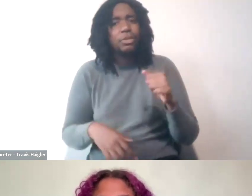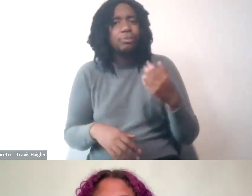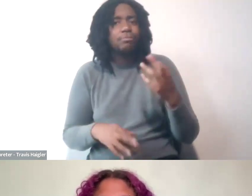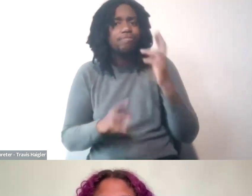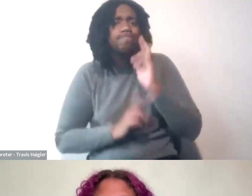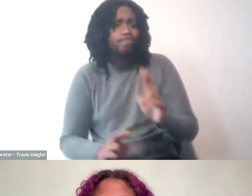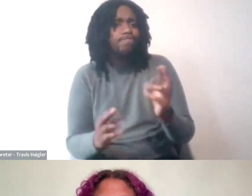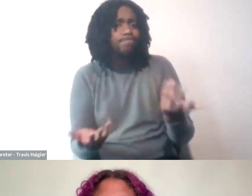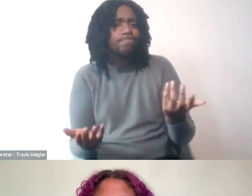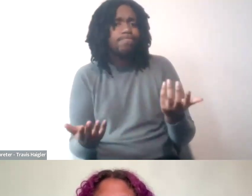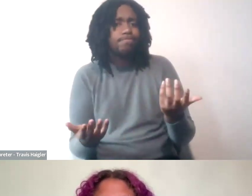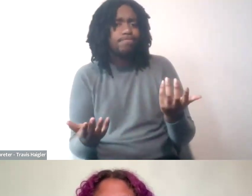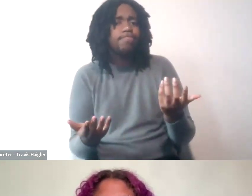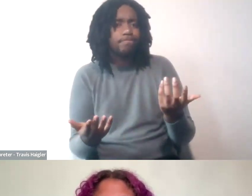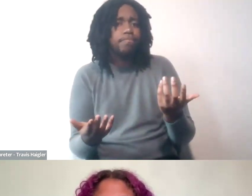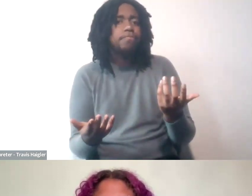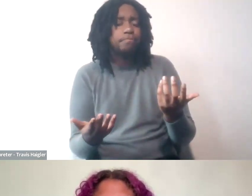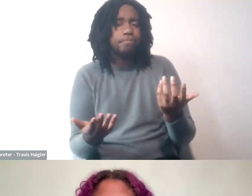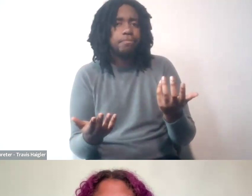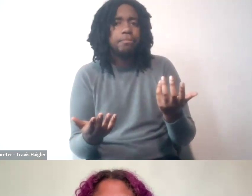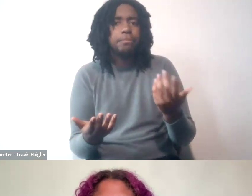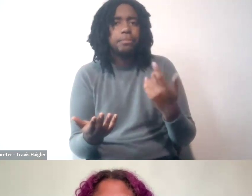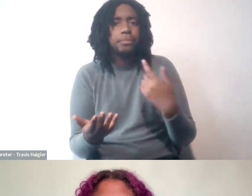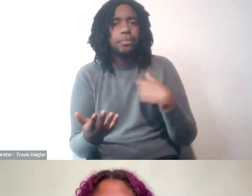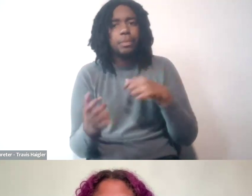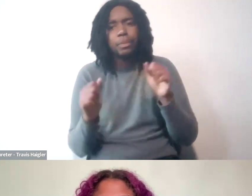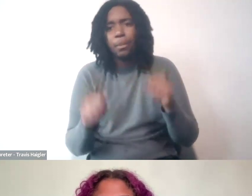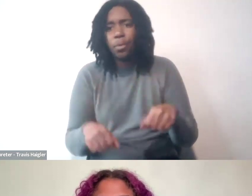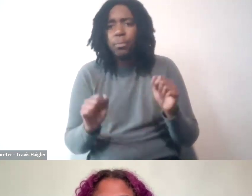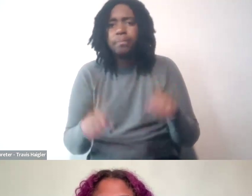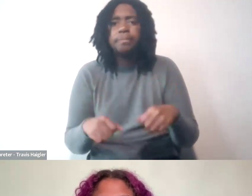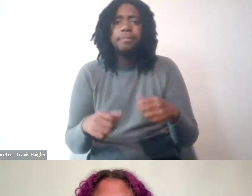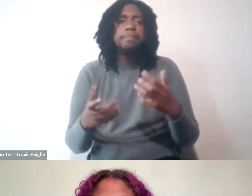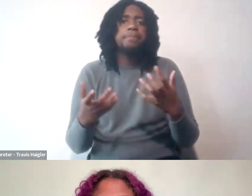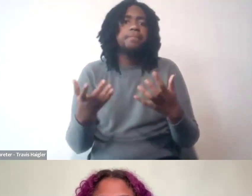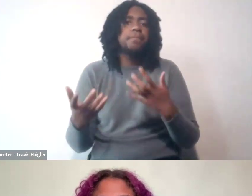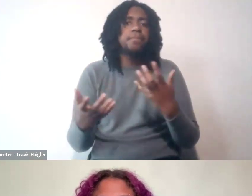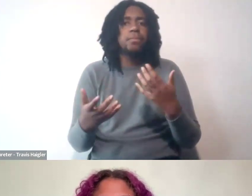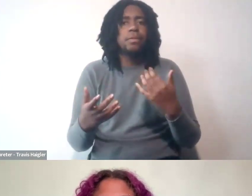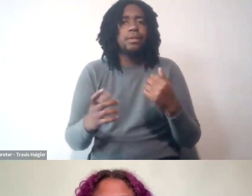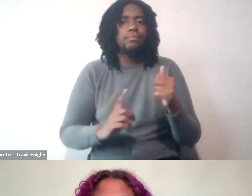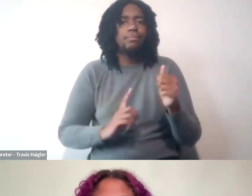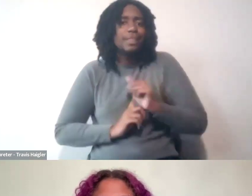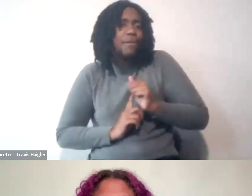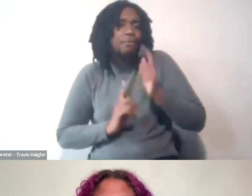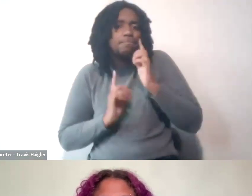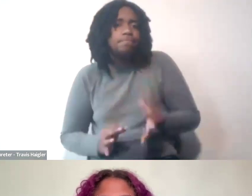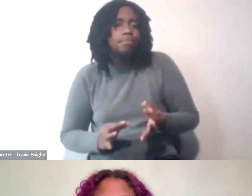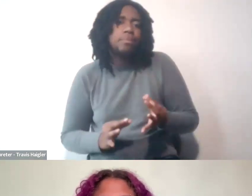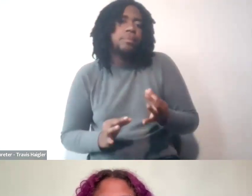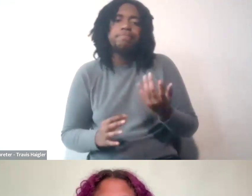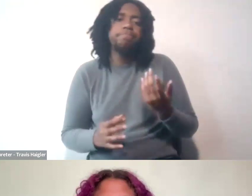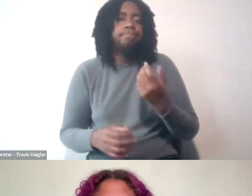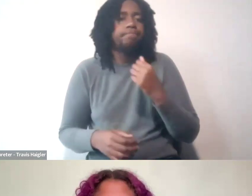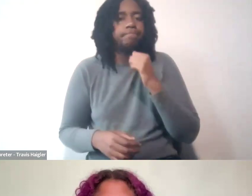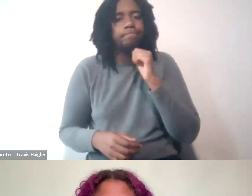should be able to have, be autonomous with their bodies. But that's not where we're